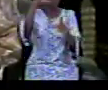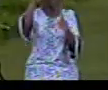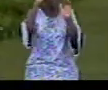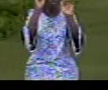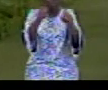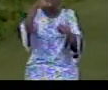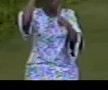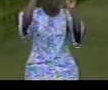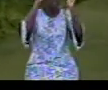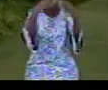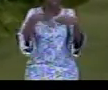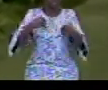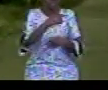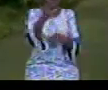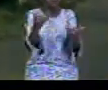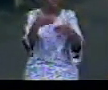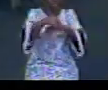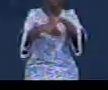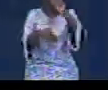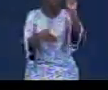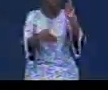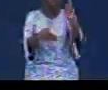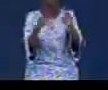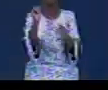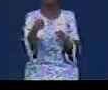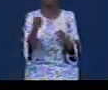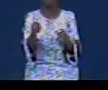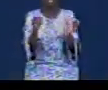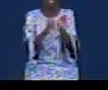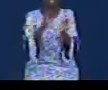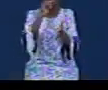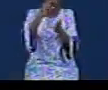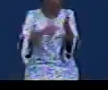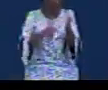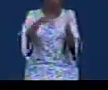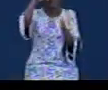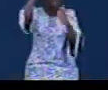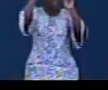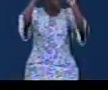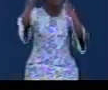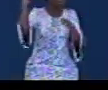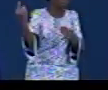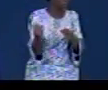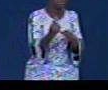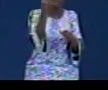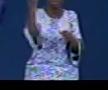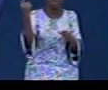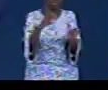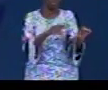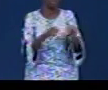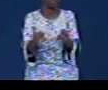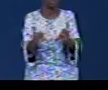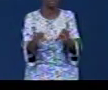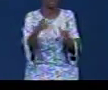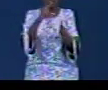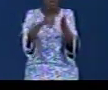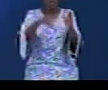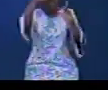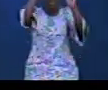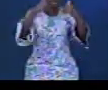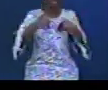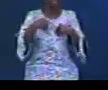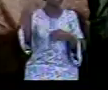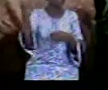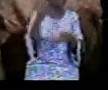tonight? That's what he has also done. And what he has always done, he will do in your